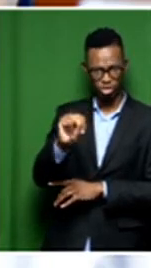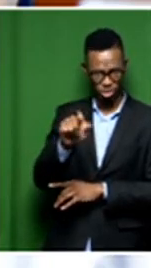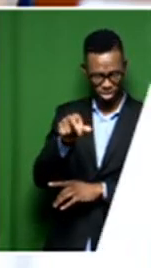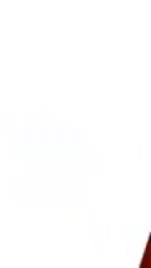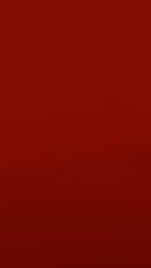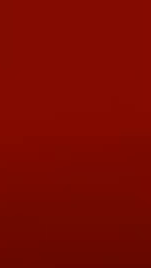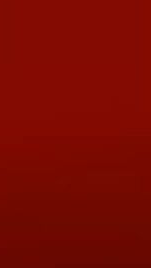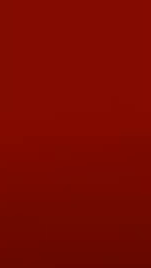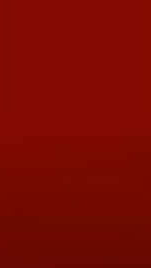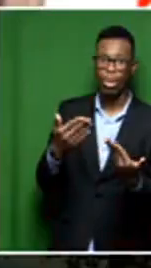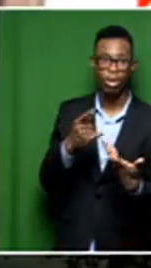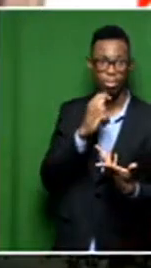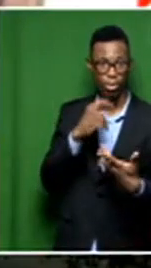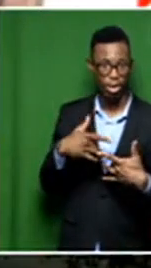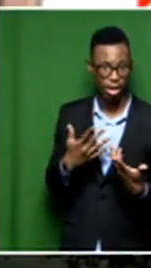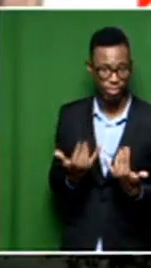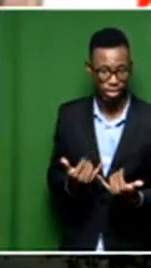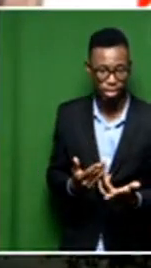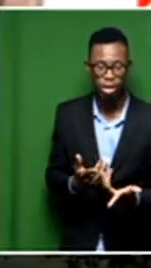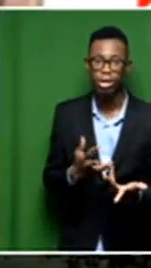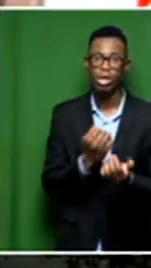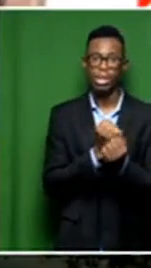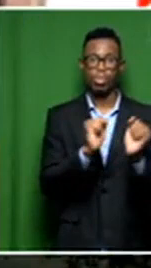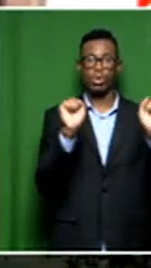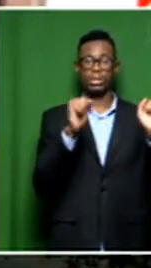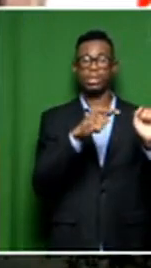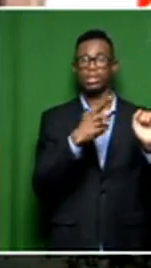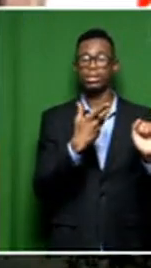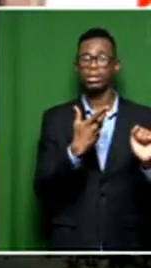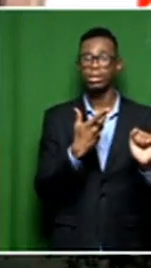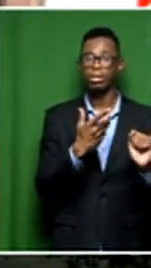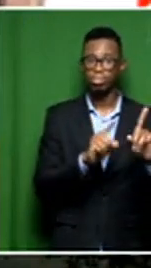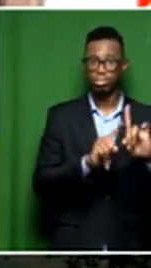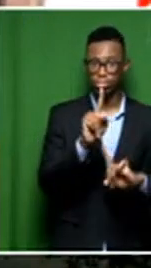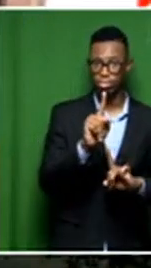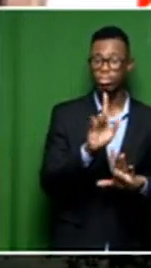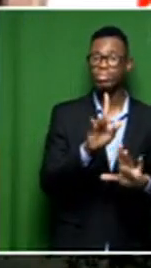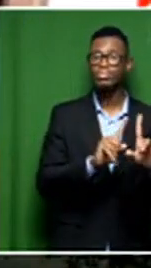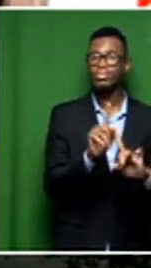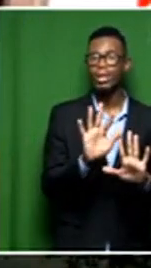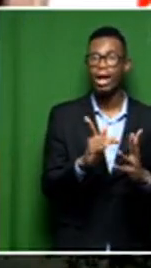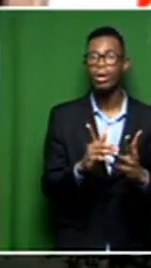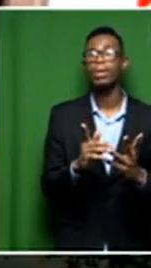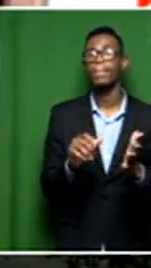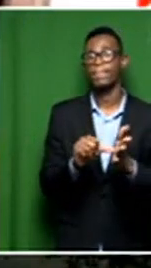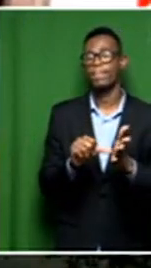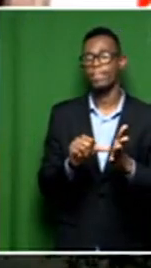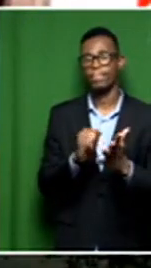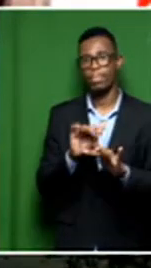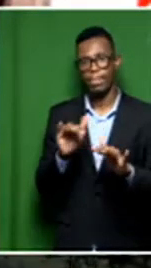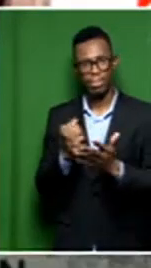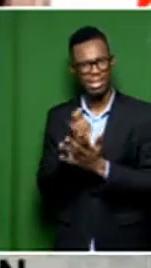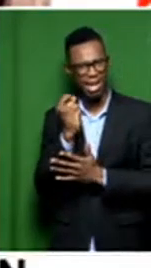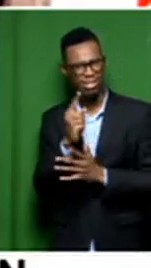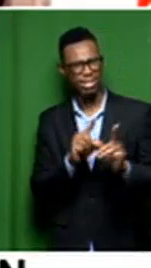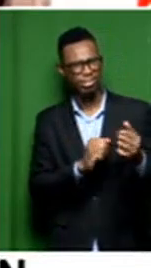morning to you. Welcome to Morning Live. Now, democracy only works when people understand what it is, and why is it so